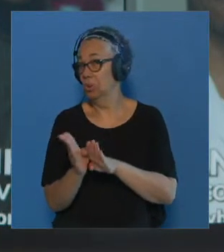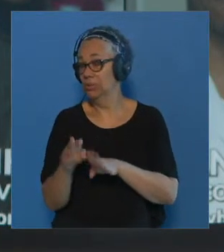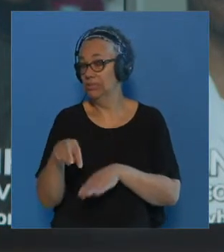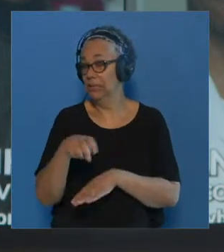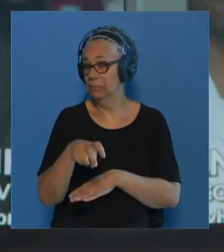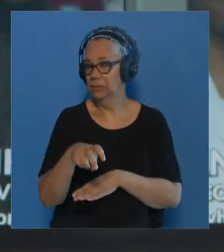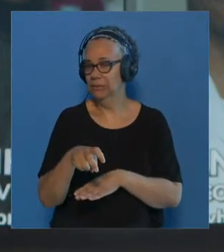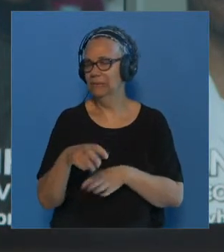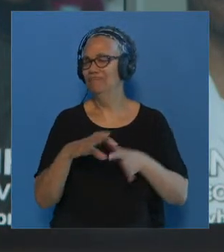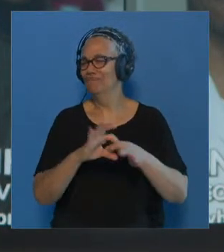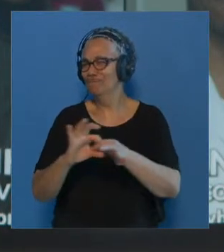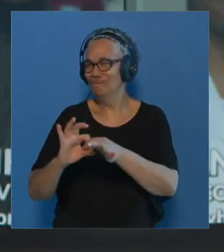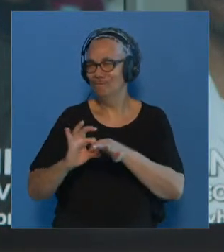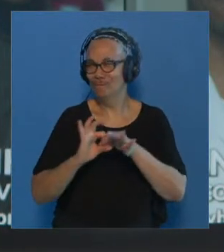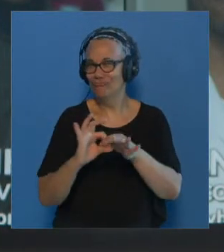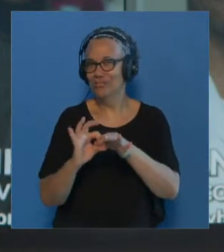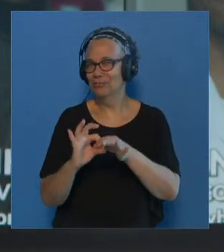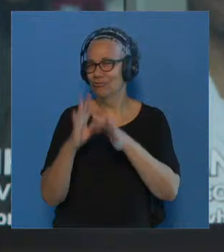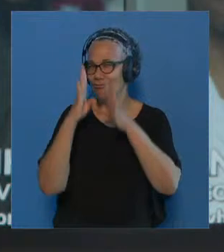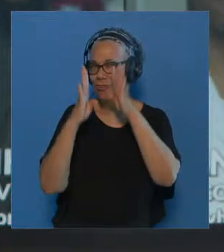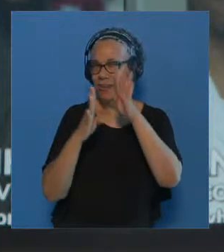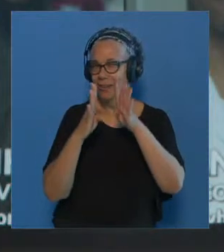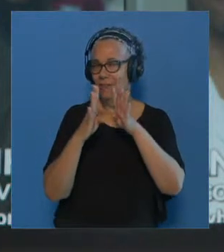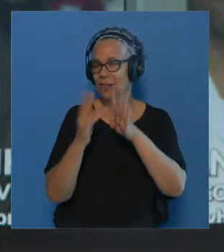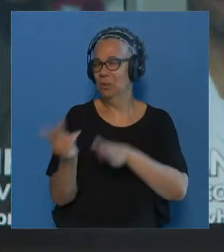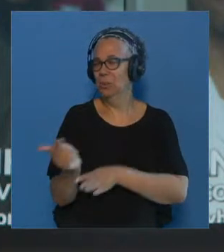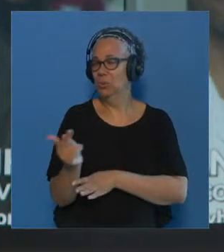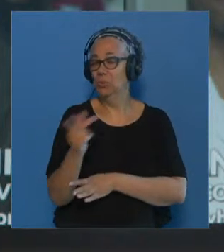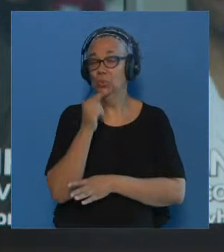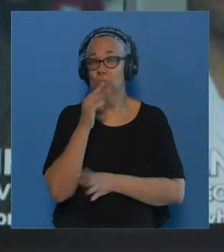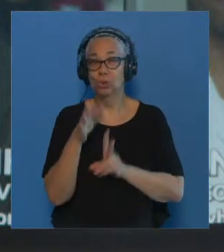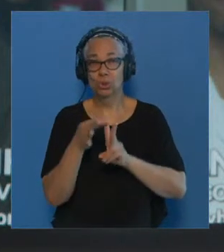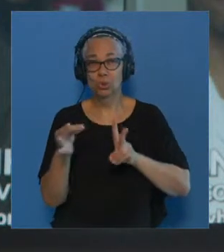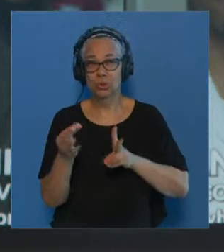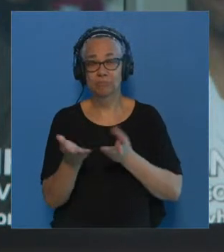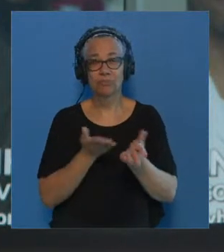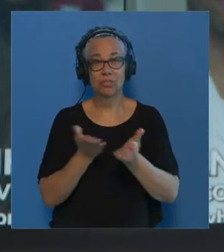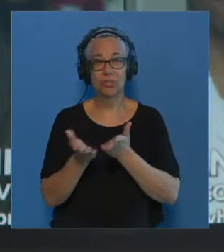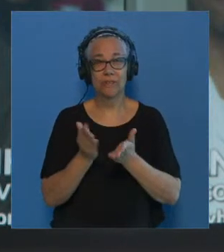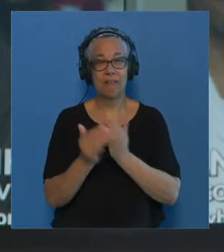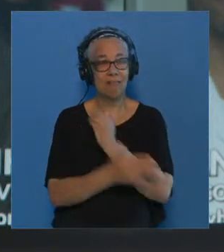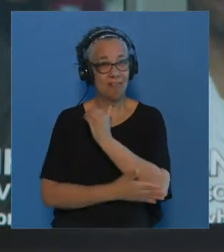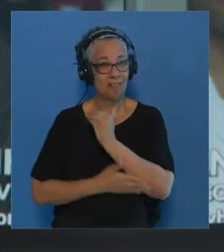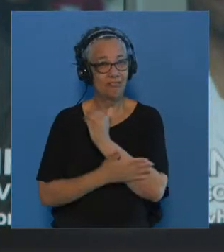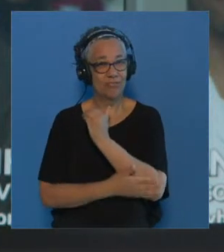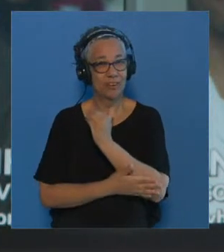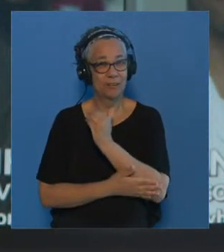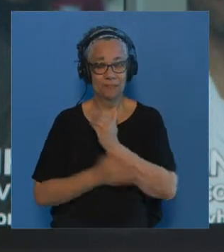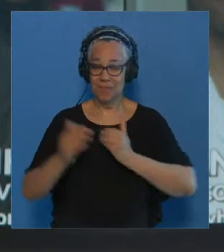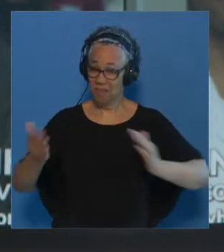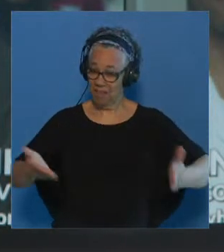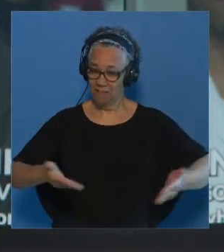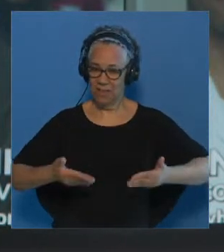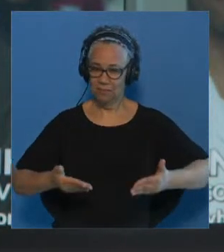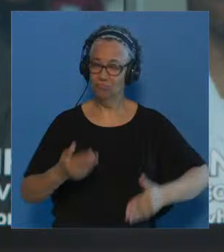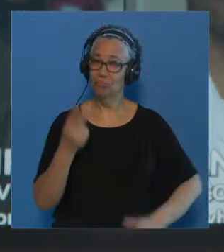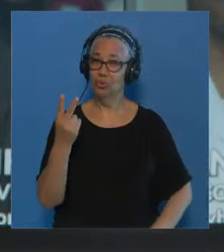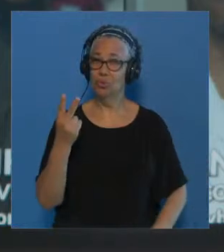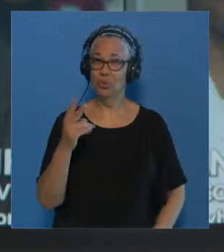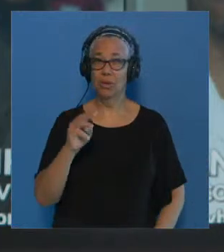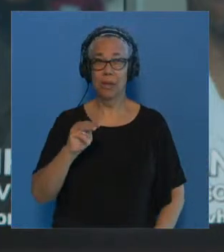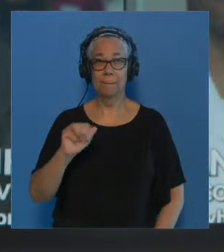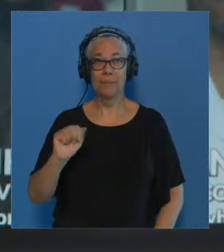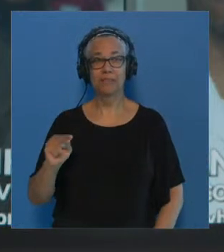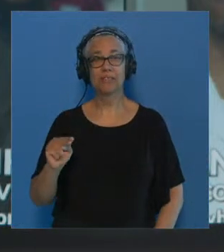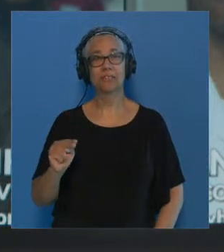formed between those of us who choose to serve our country in this way. Inviting 2 committed and dedicated ministers of the government